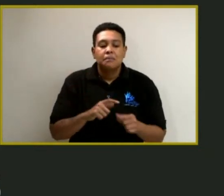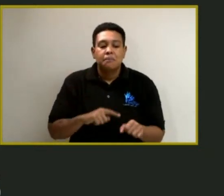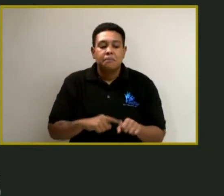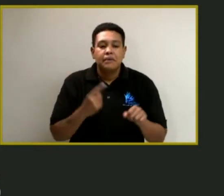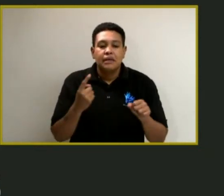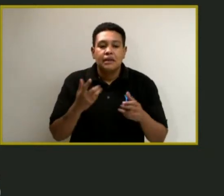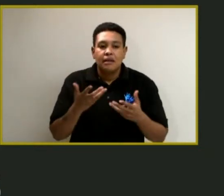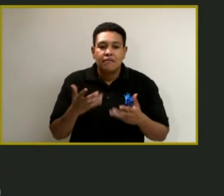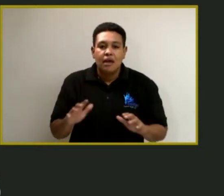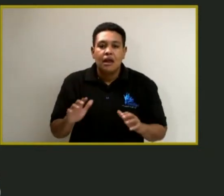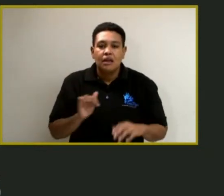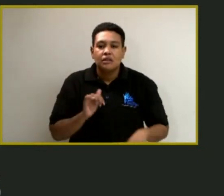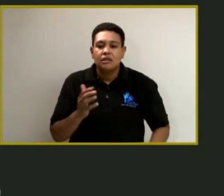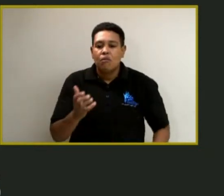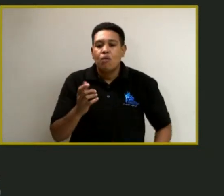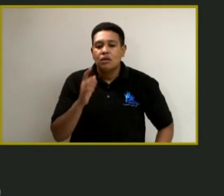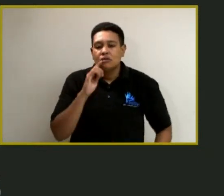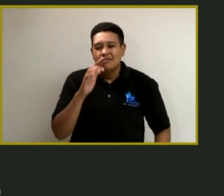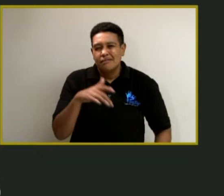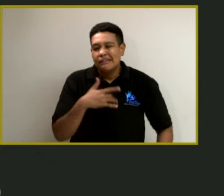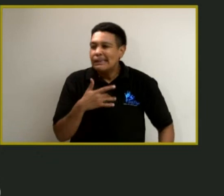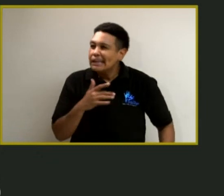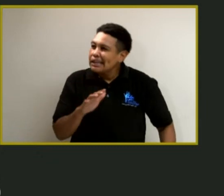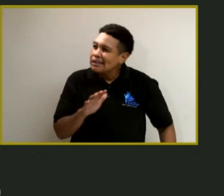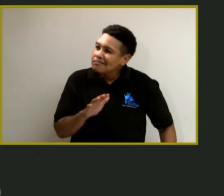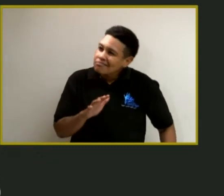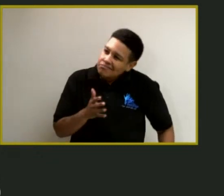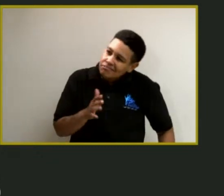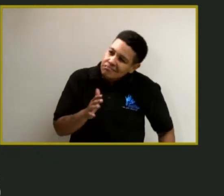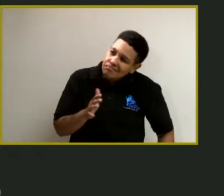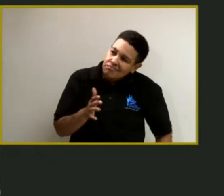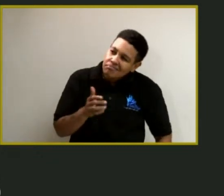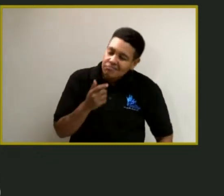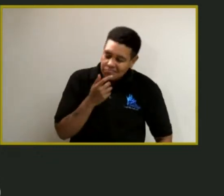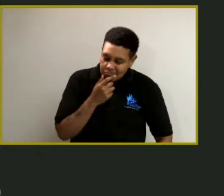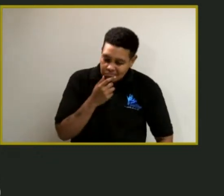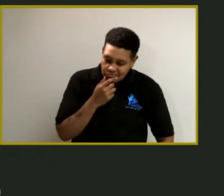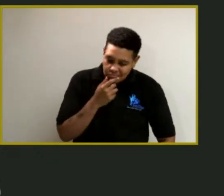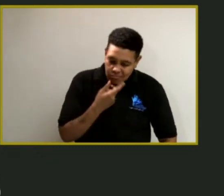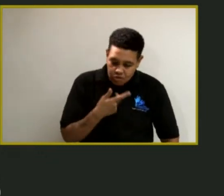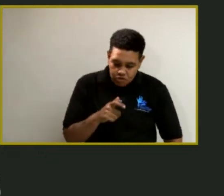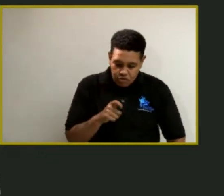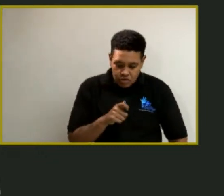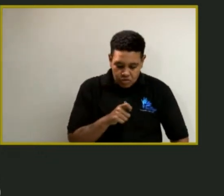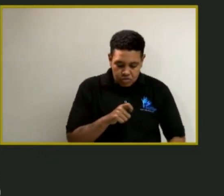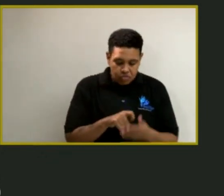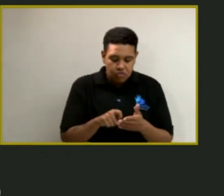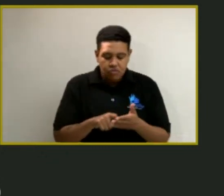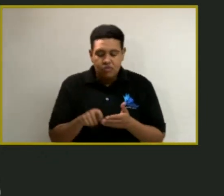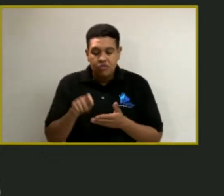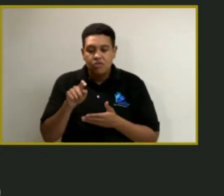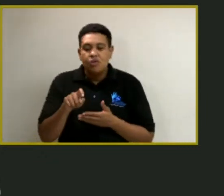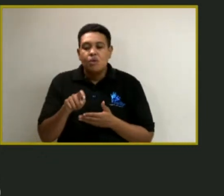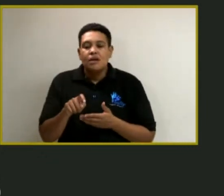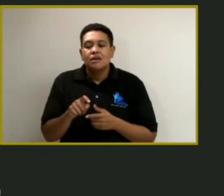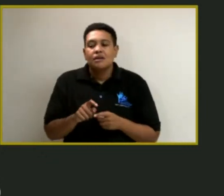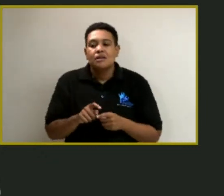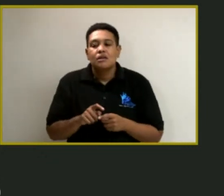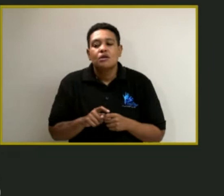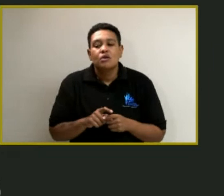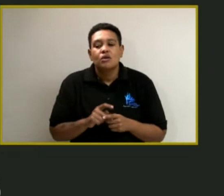the end, and I just wanted to get a sense of, I'd already written down this question to ask, but